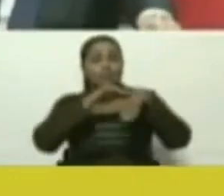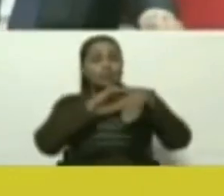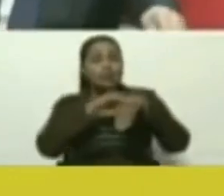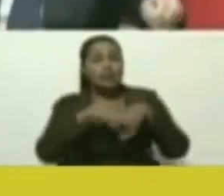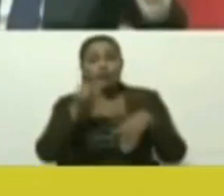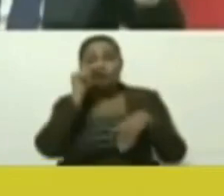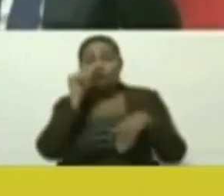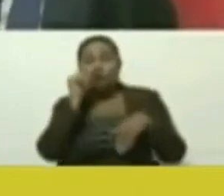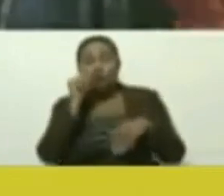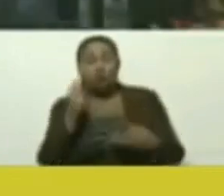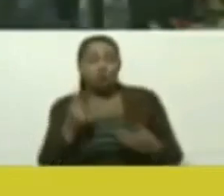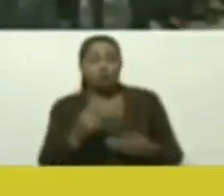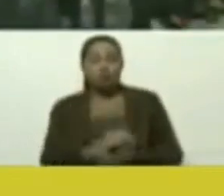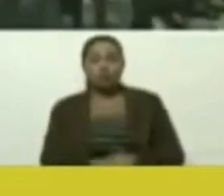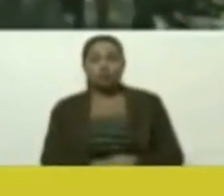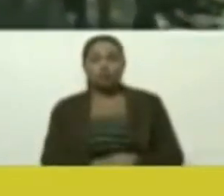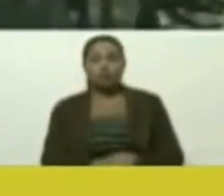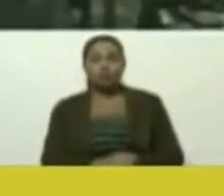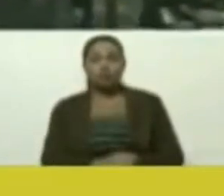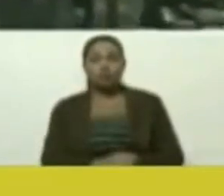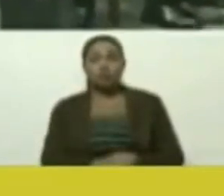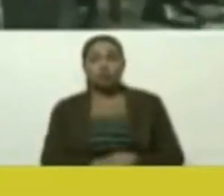foreign ministers,